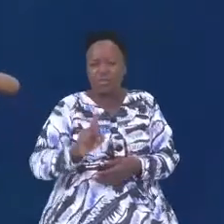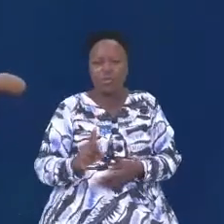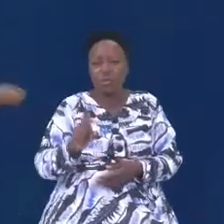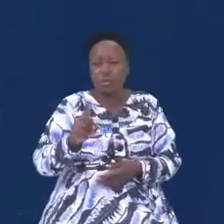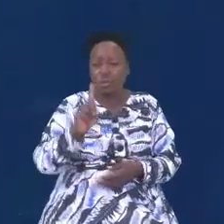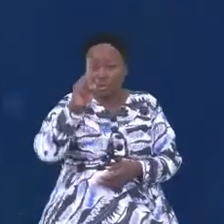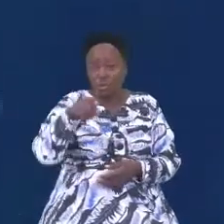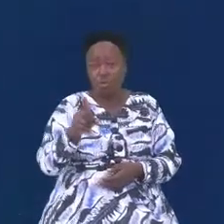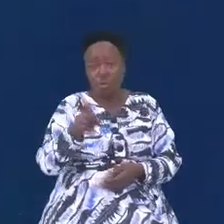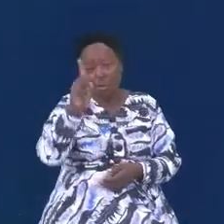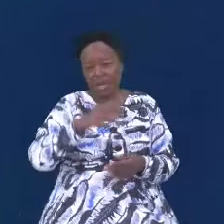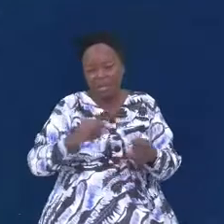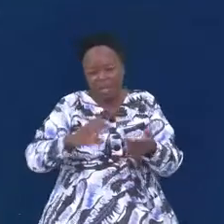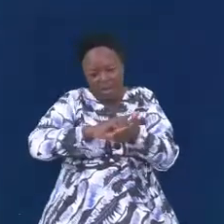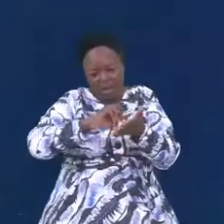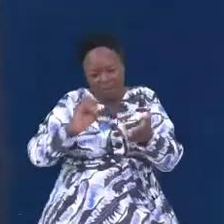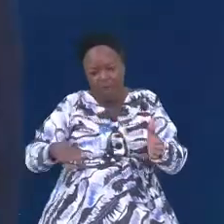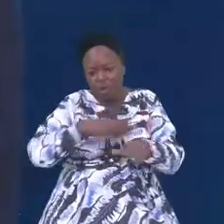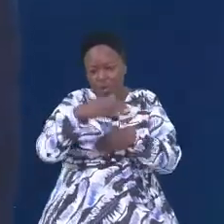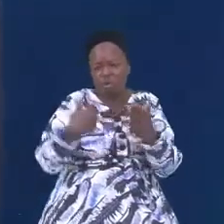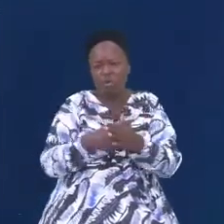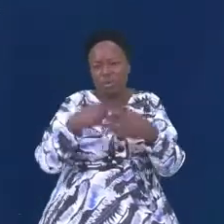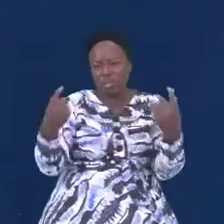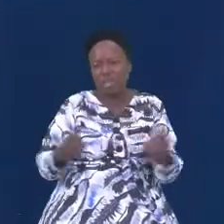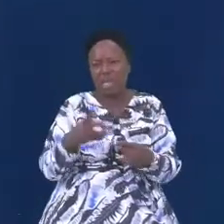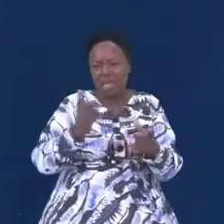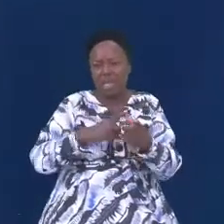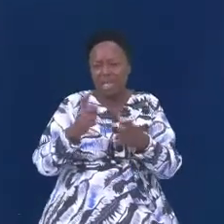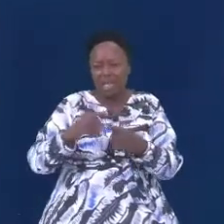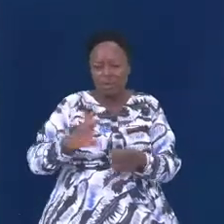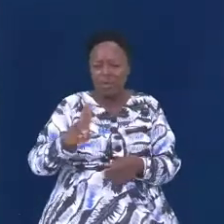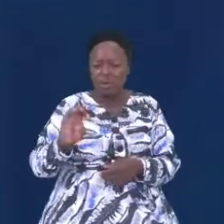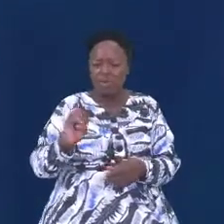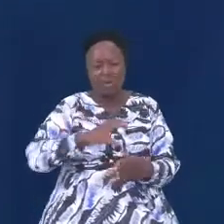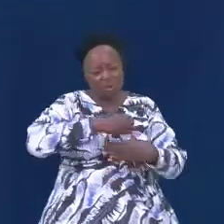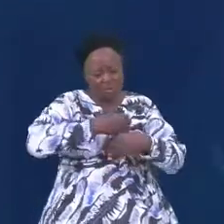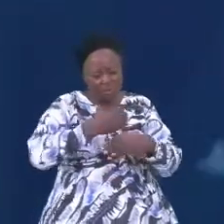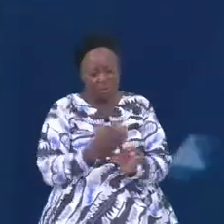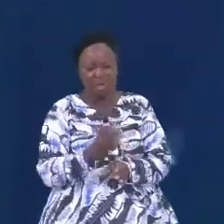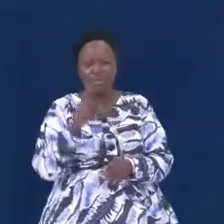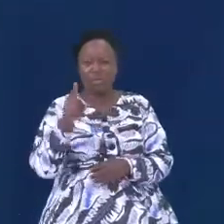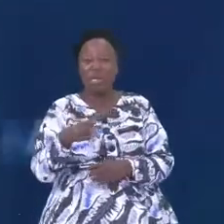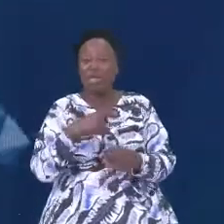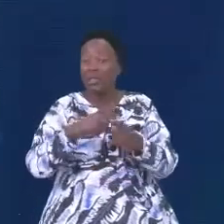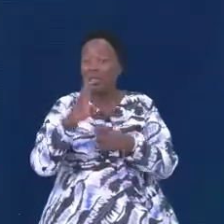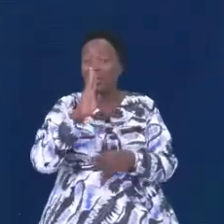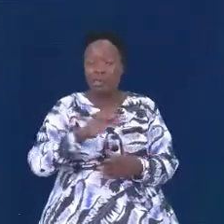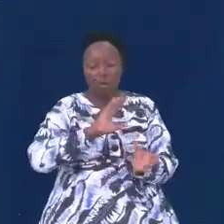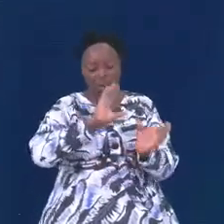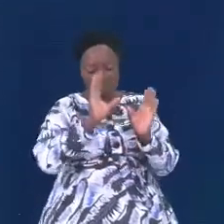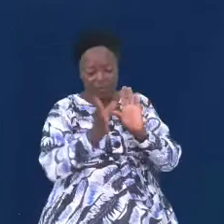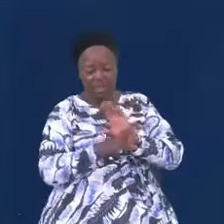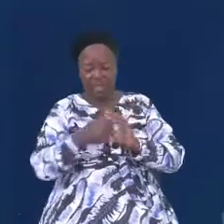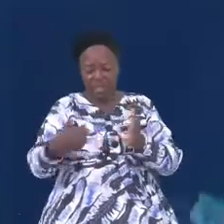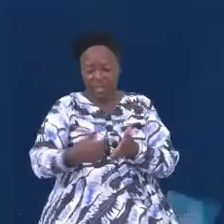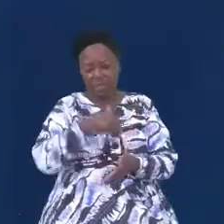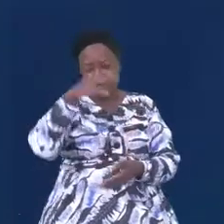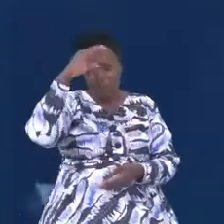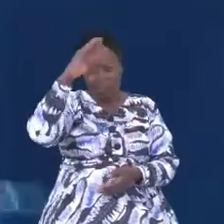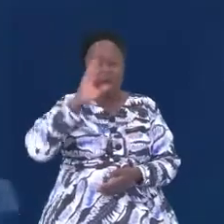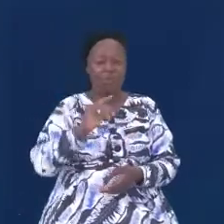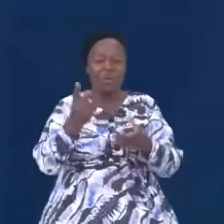the transgressions out, and then he will recreate you. There'll be conversion. A new man